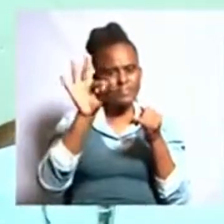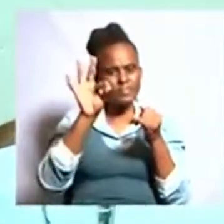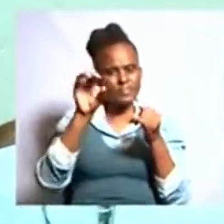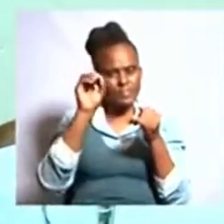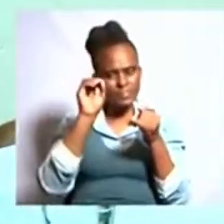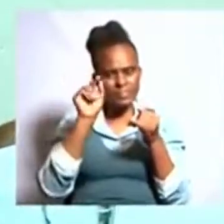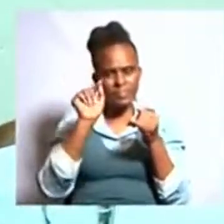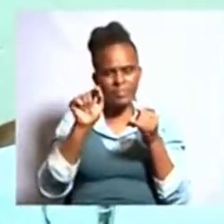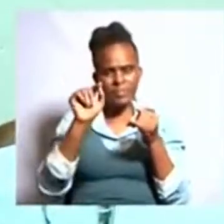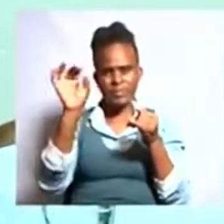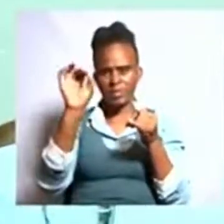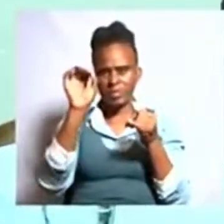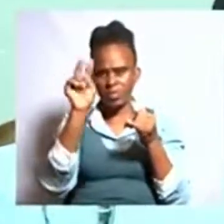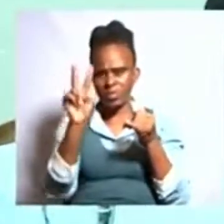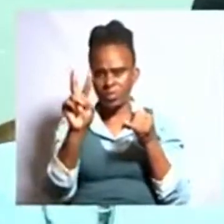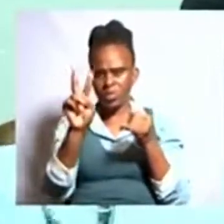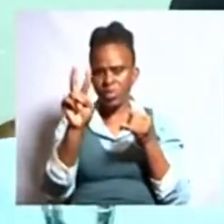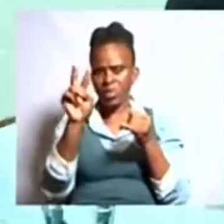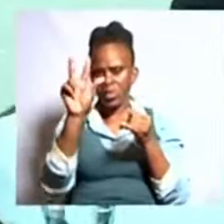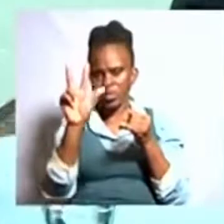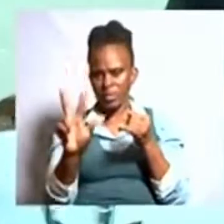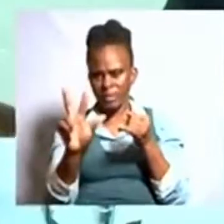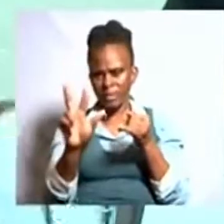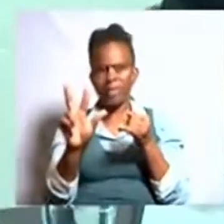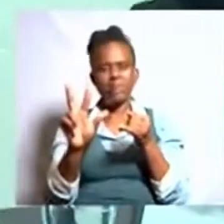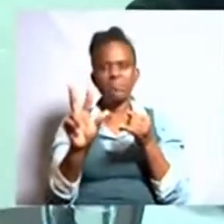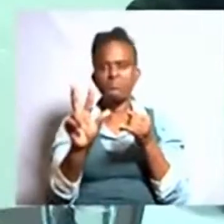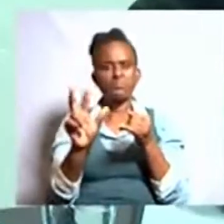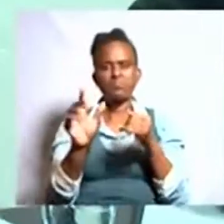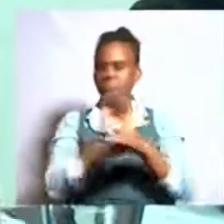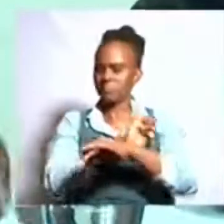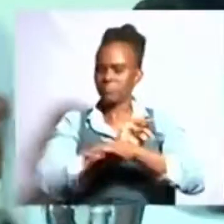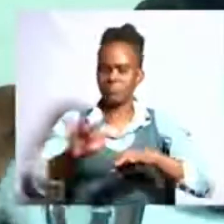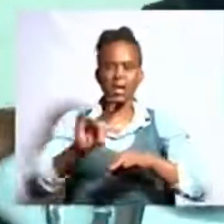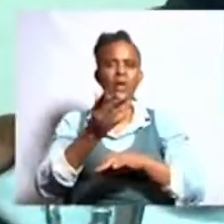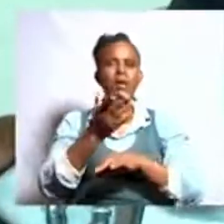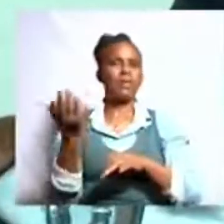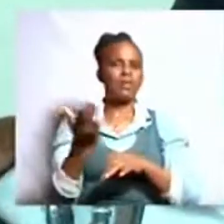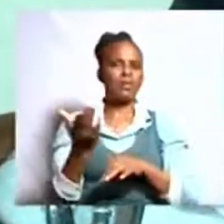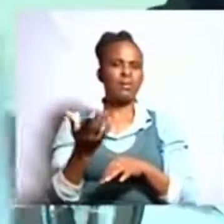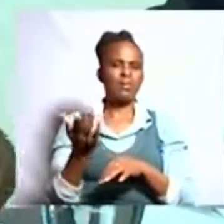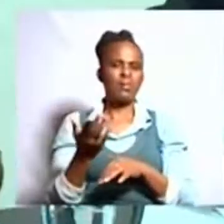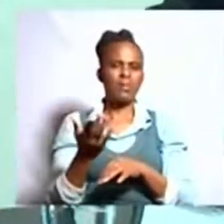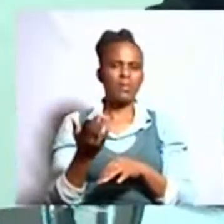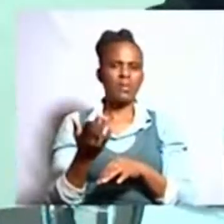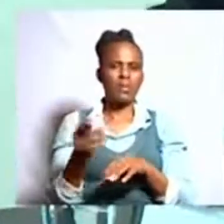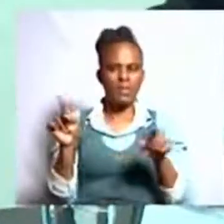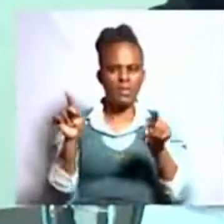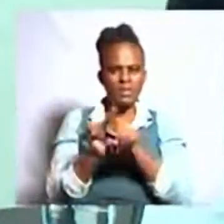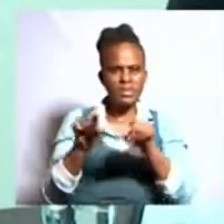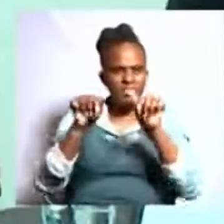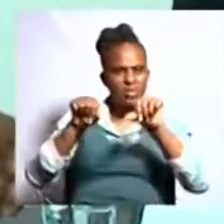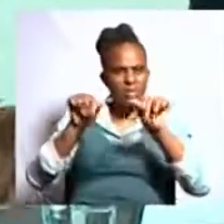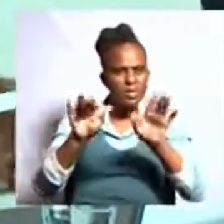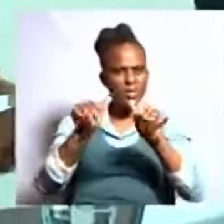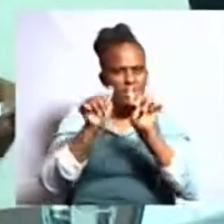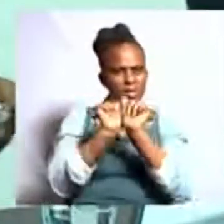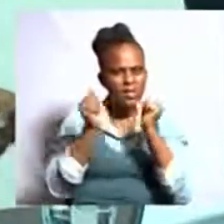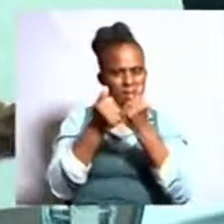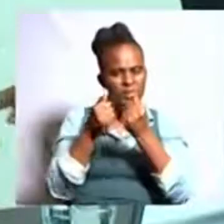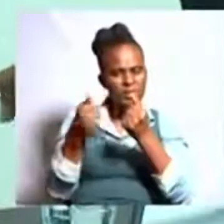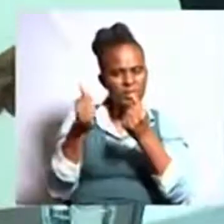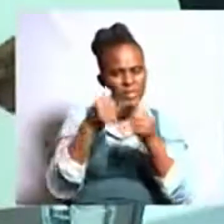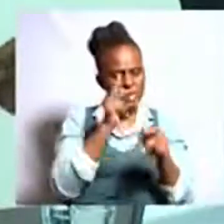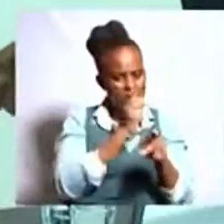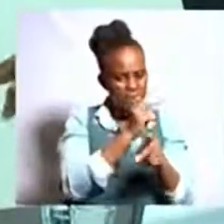9.02 and 3 never existed. And the Auditor General is saying they have them